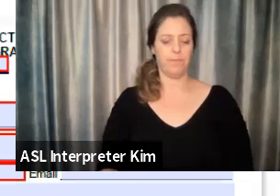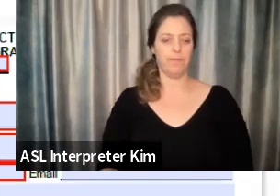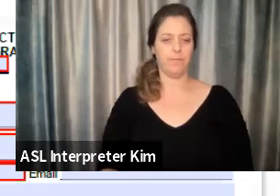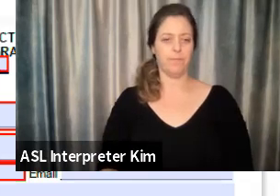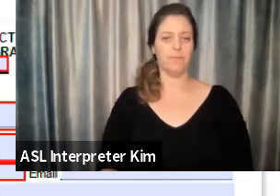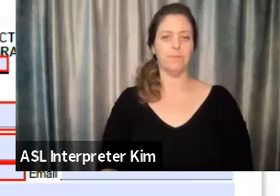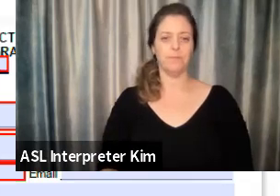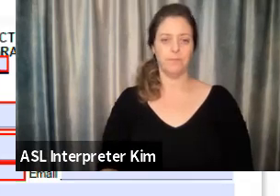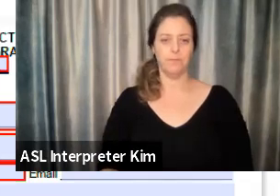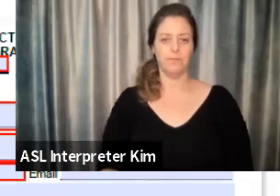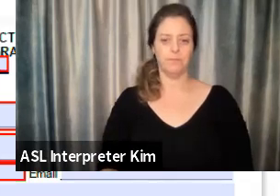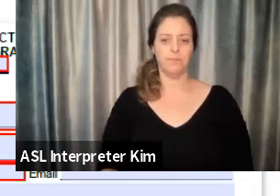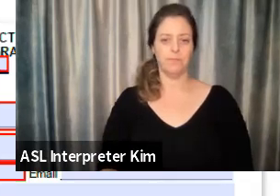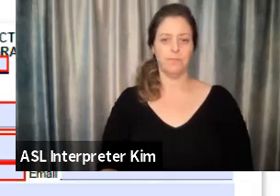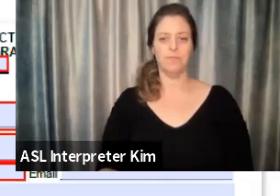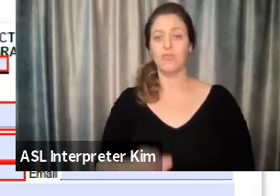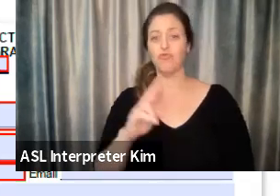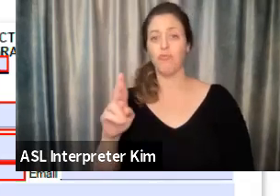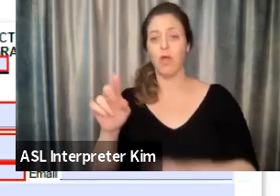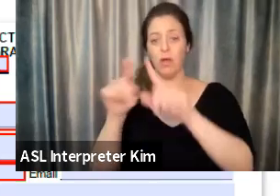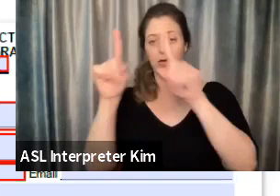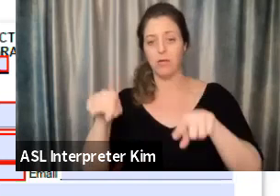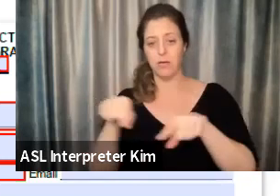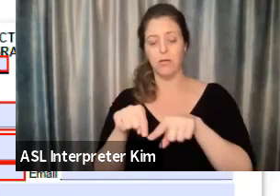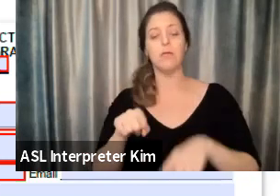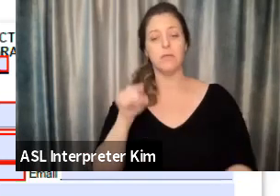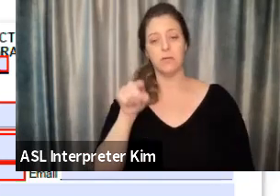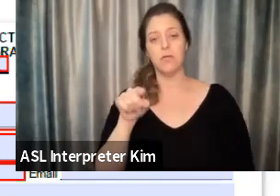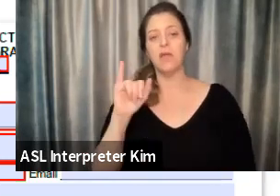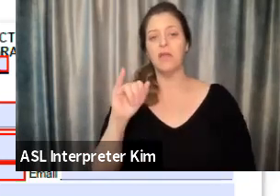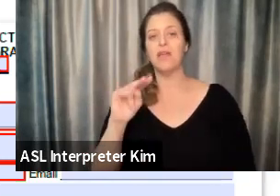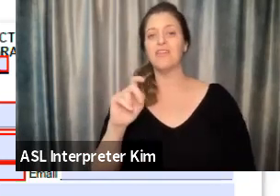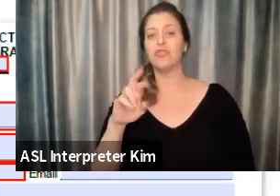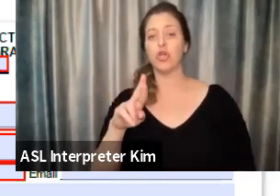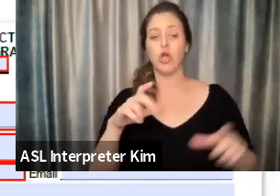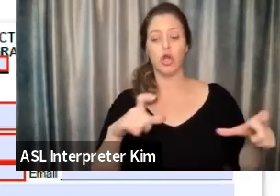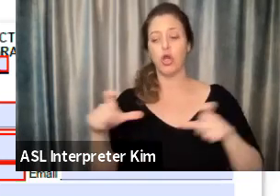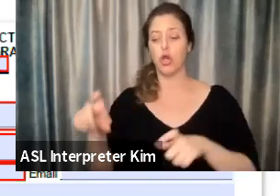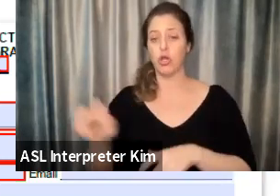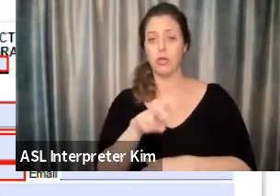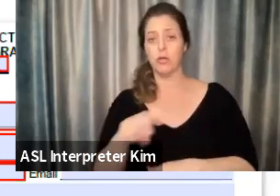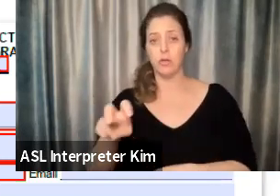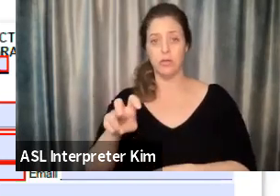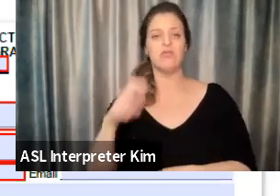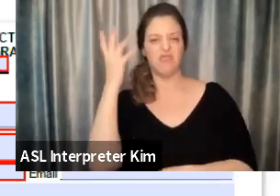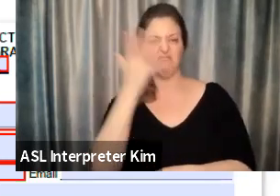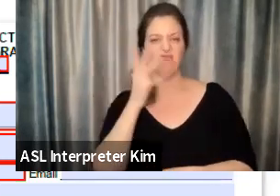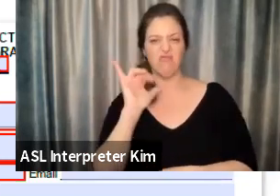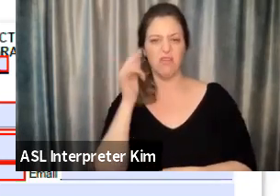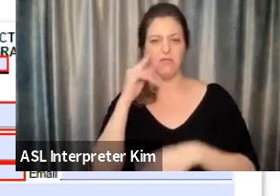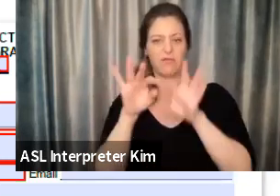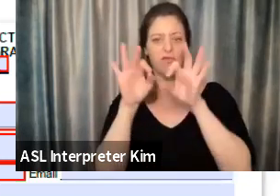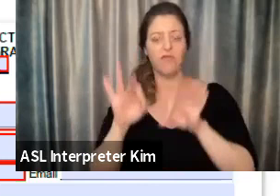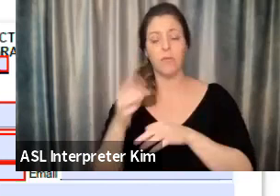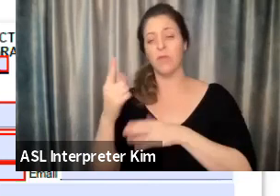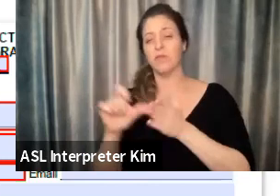Okay, and here you'll find on the right-hand side, this is what our inter-district application looks like. That's one of the pages